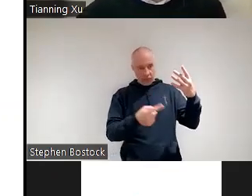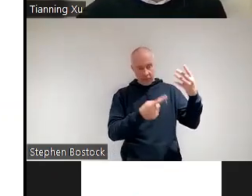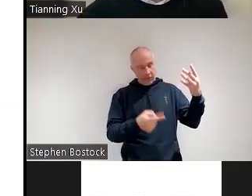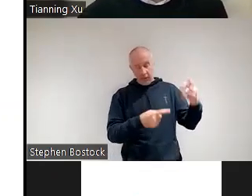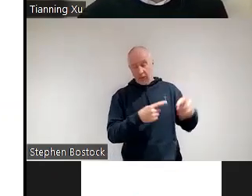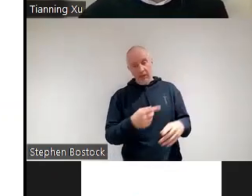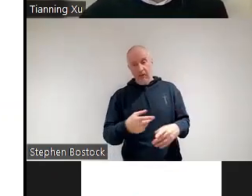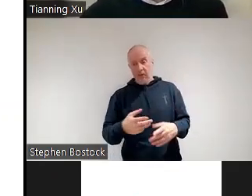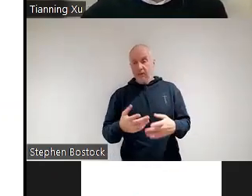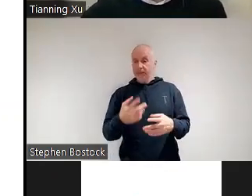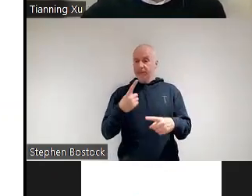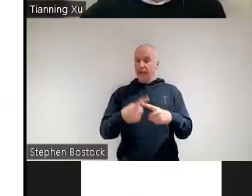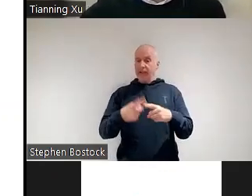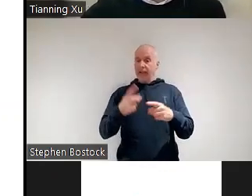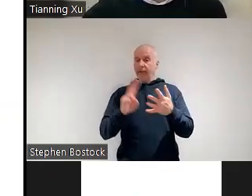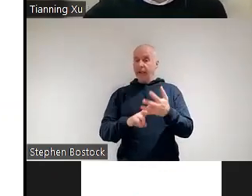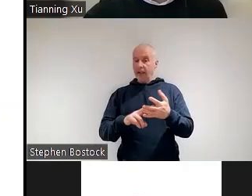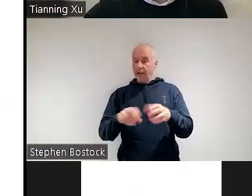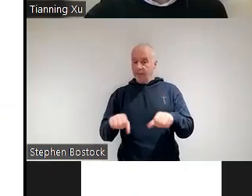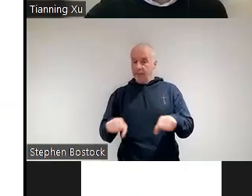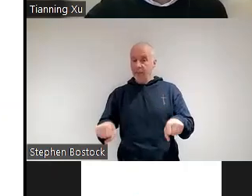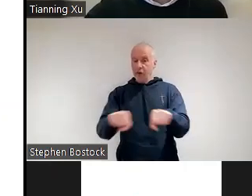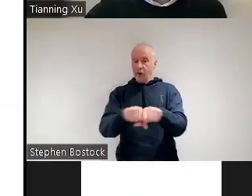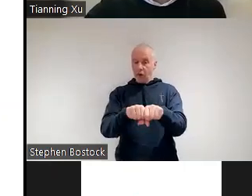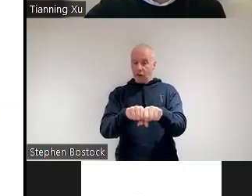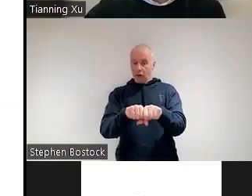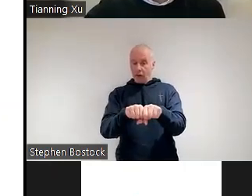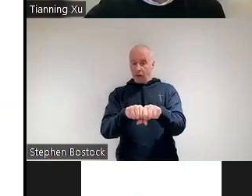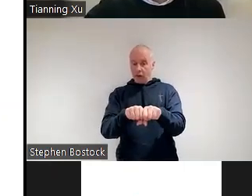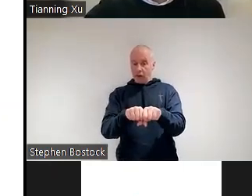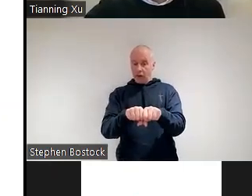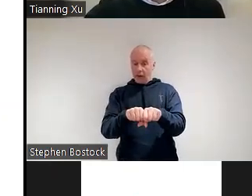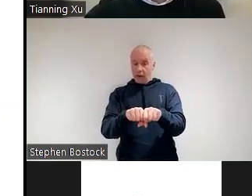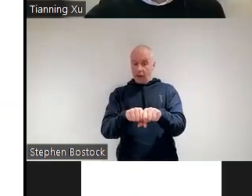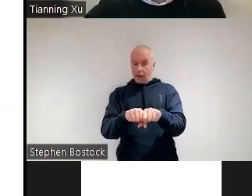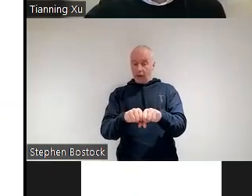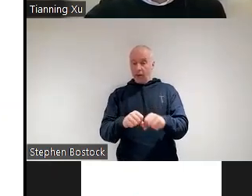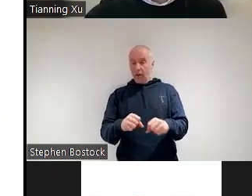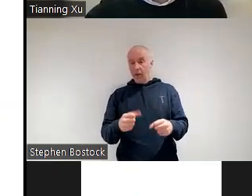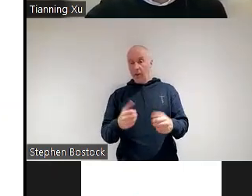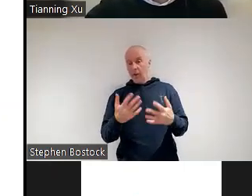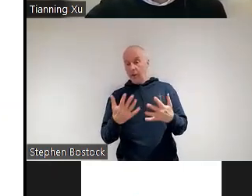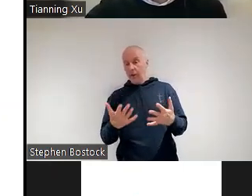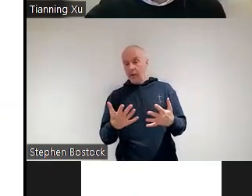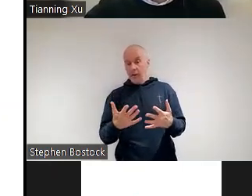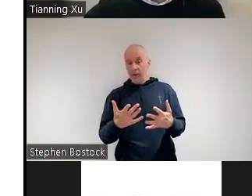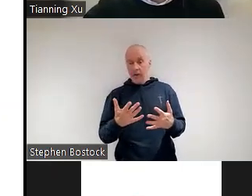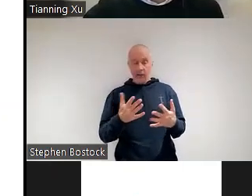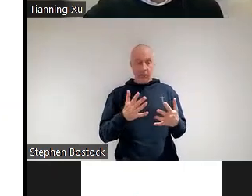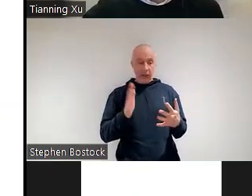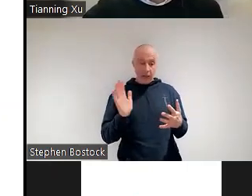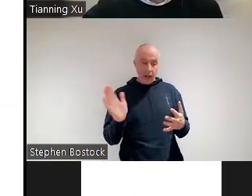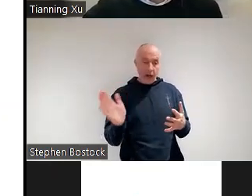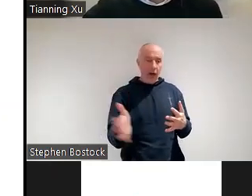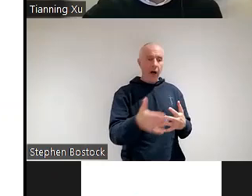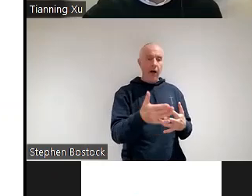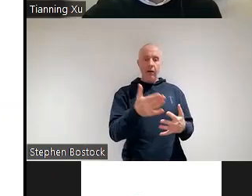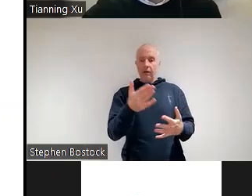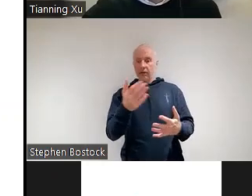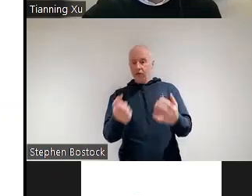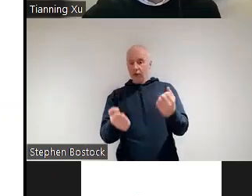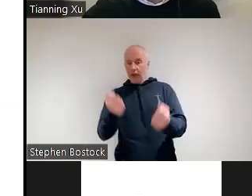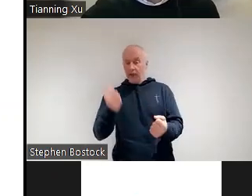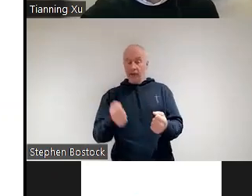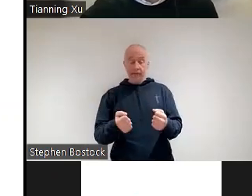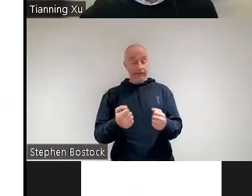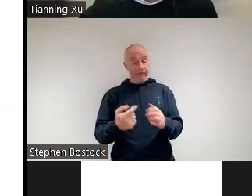a product which is going to sit out there being used by all the drivers. And it has to be safe, it